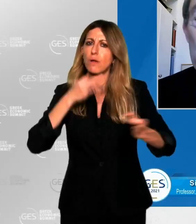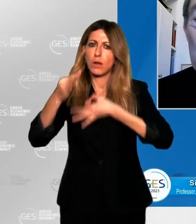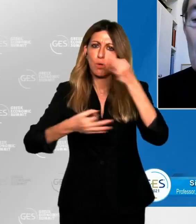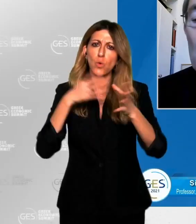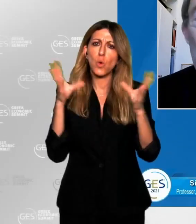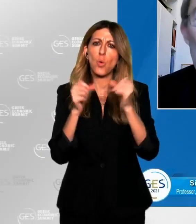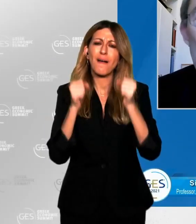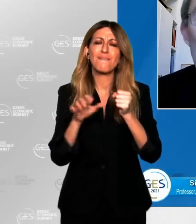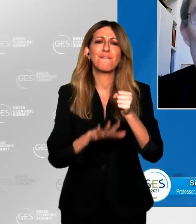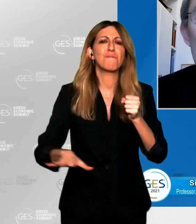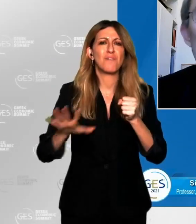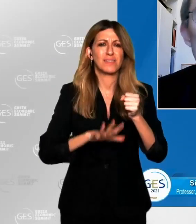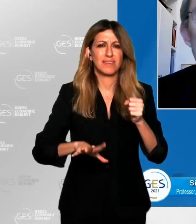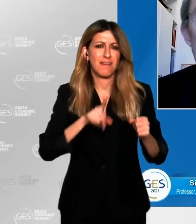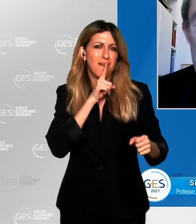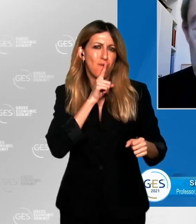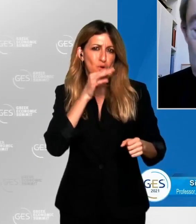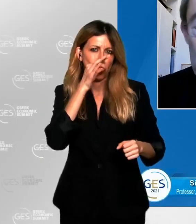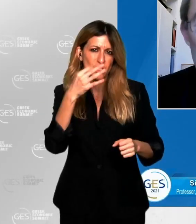report. Now,